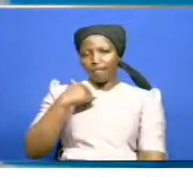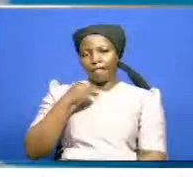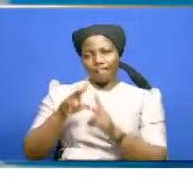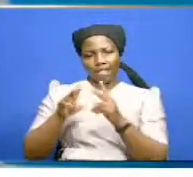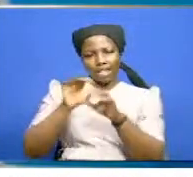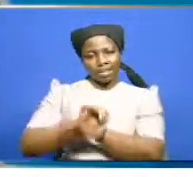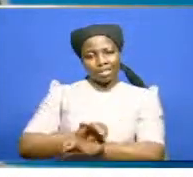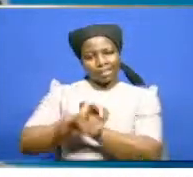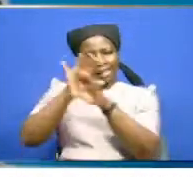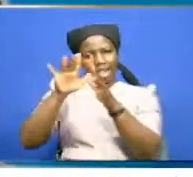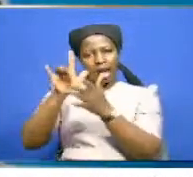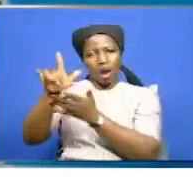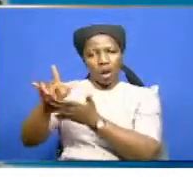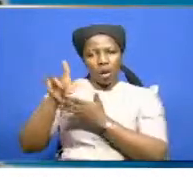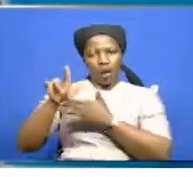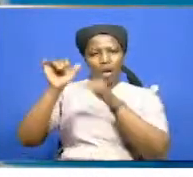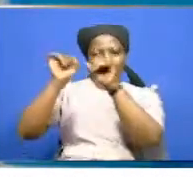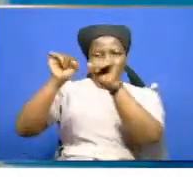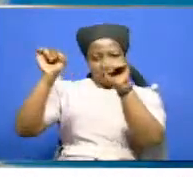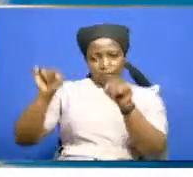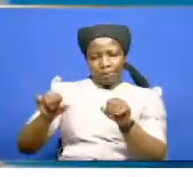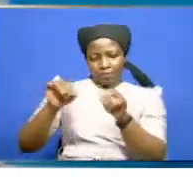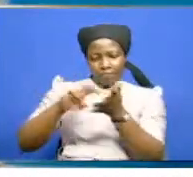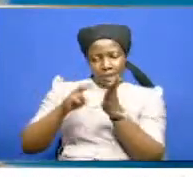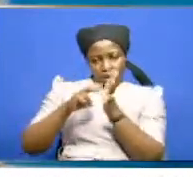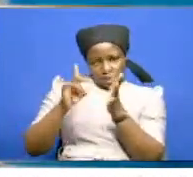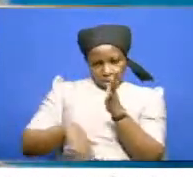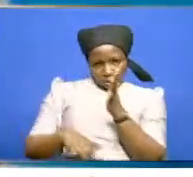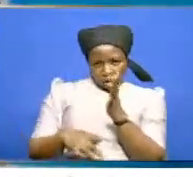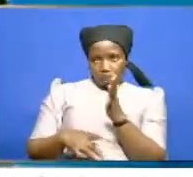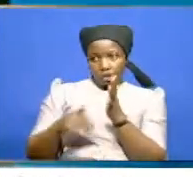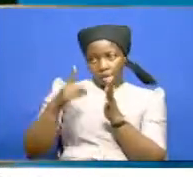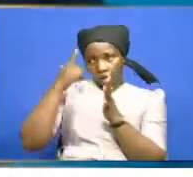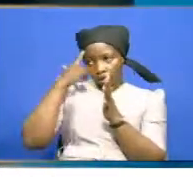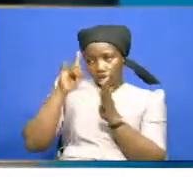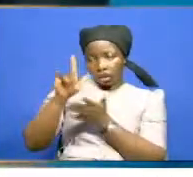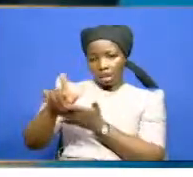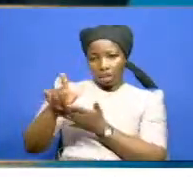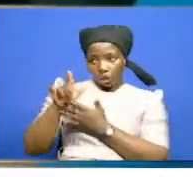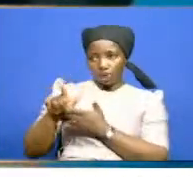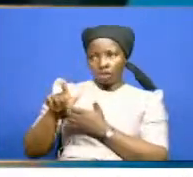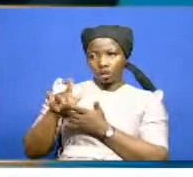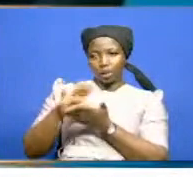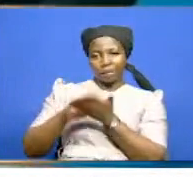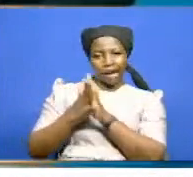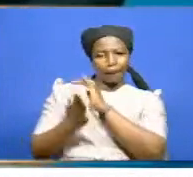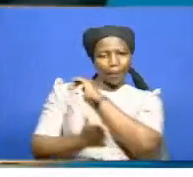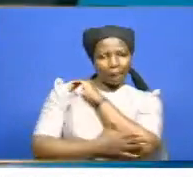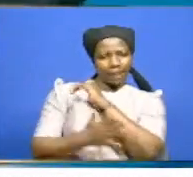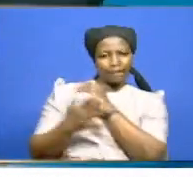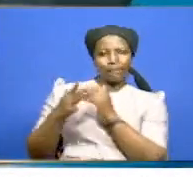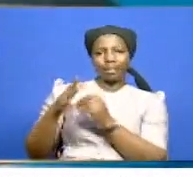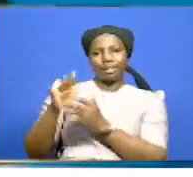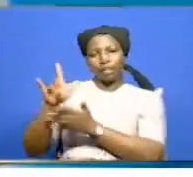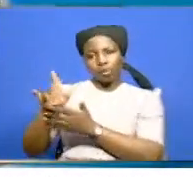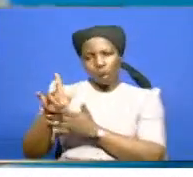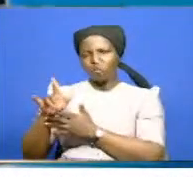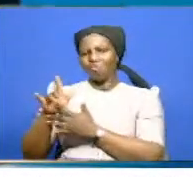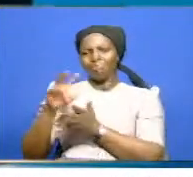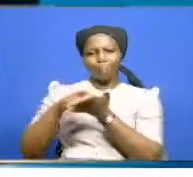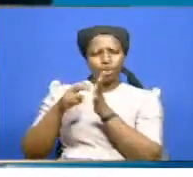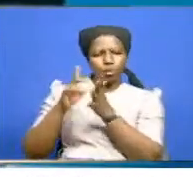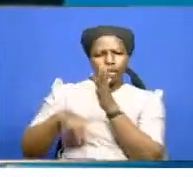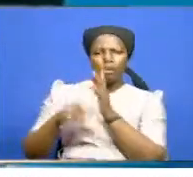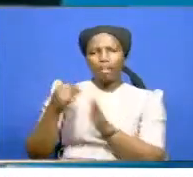credit system. What I mean by that is that for a loan to turn bad, that means there are some gaps or gray